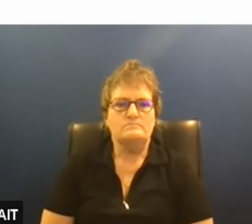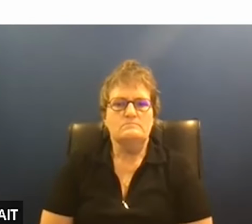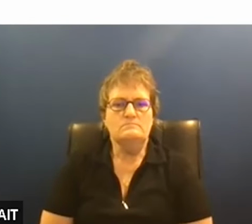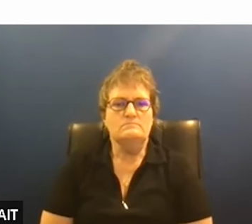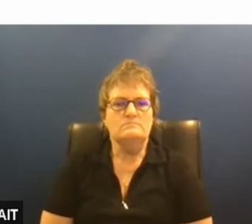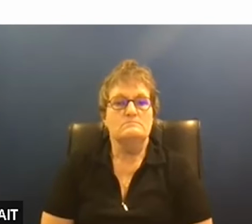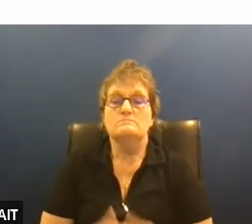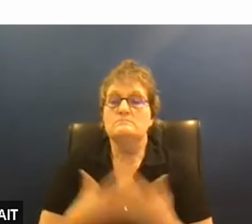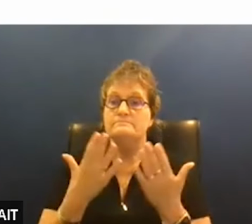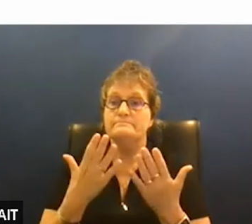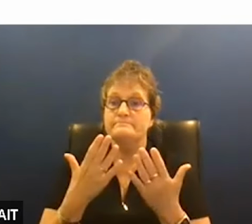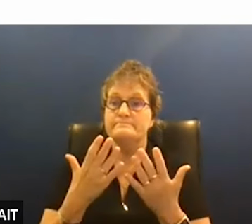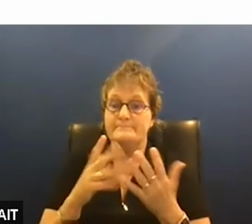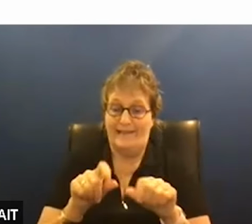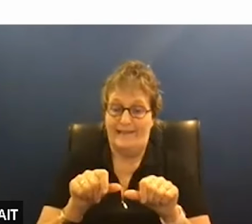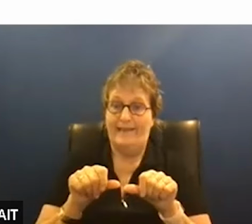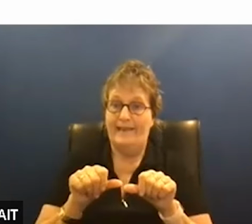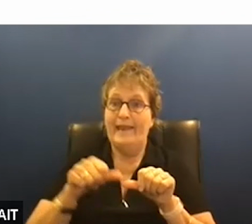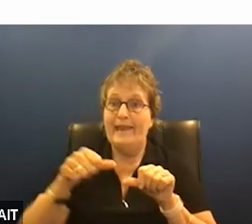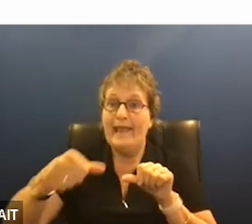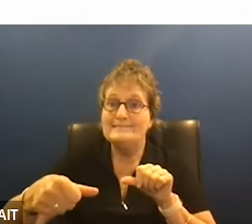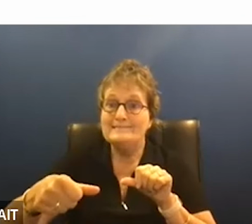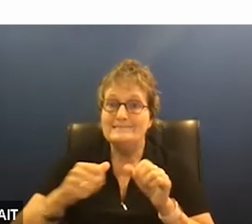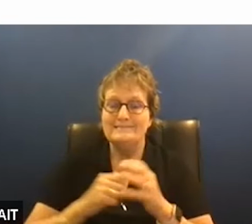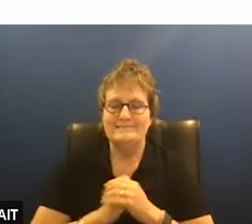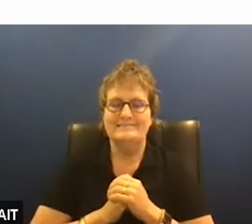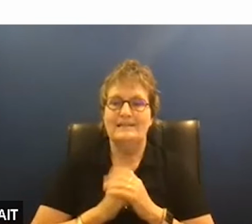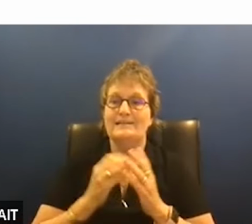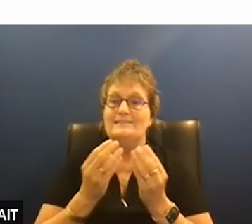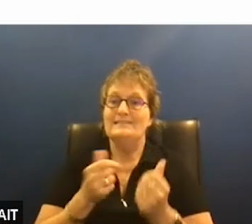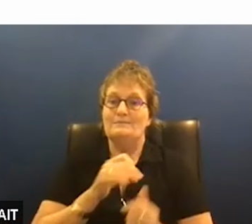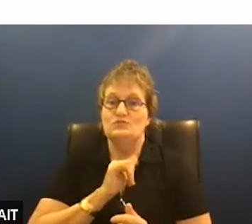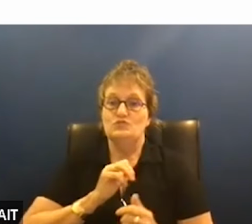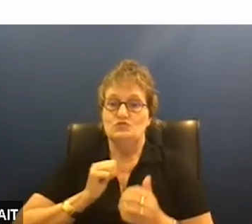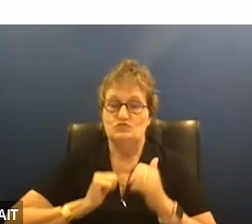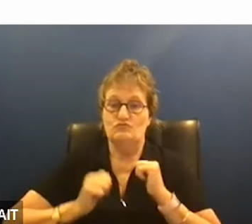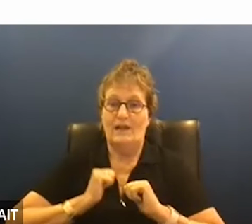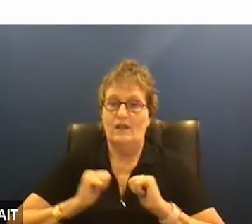So next steps, we are going to be doing some training by the Autism Friendly